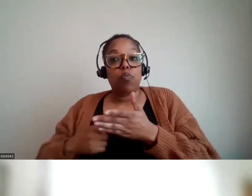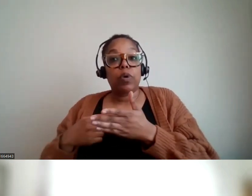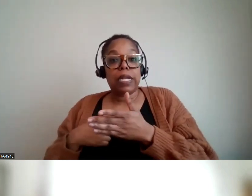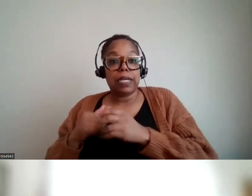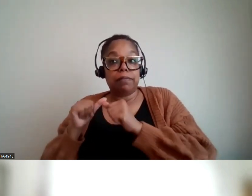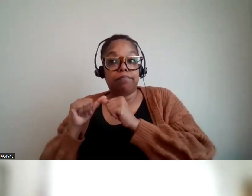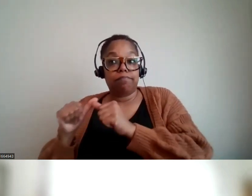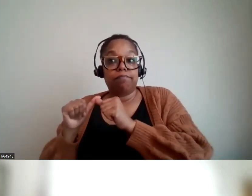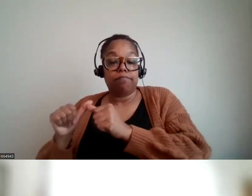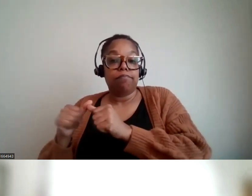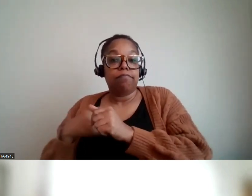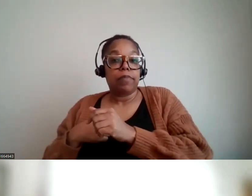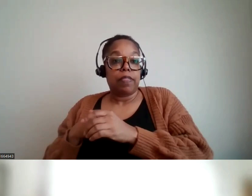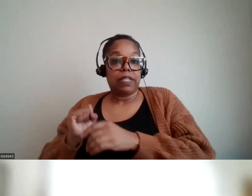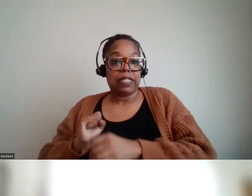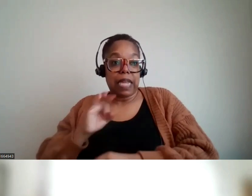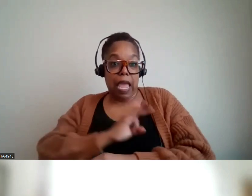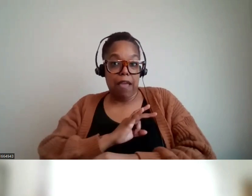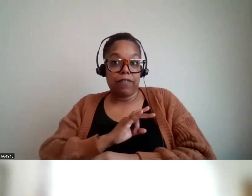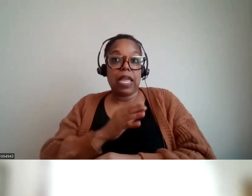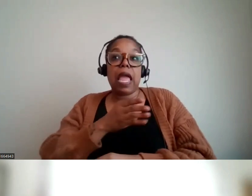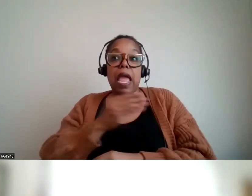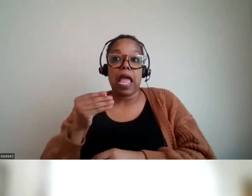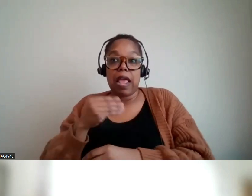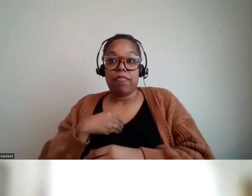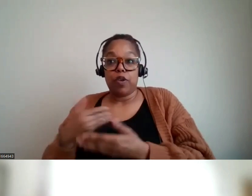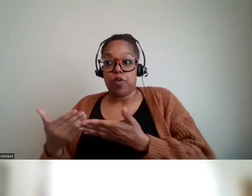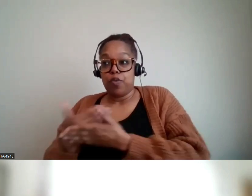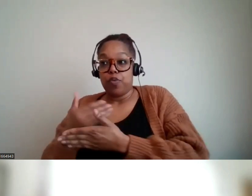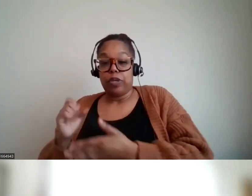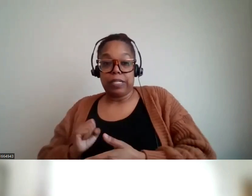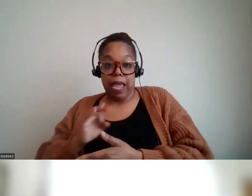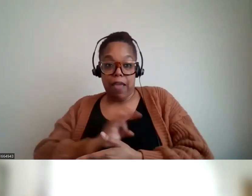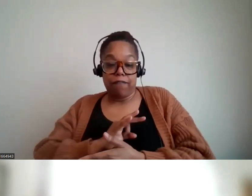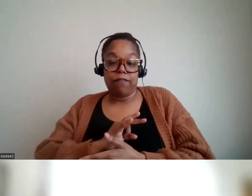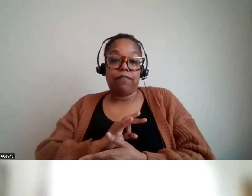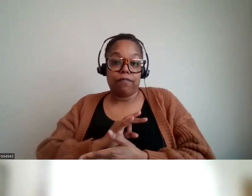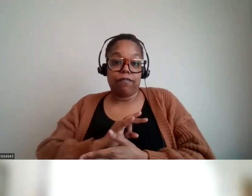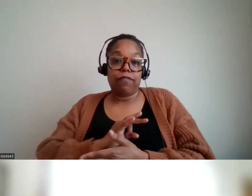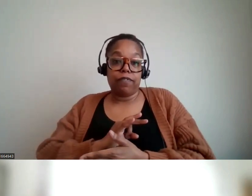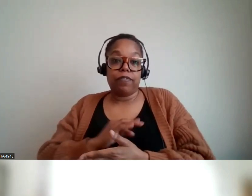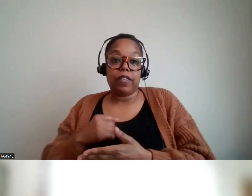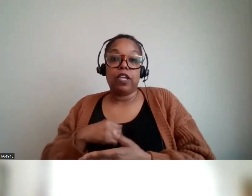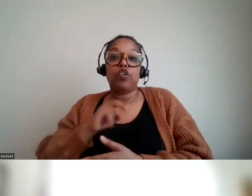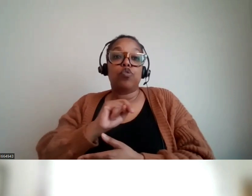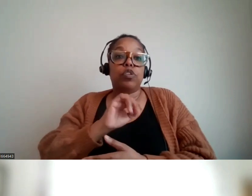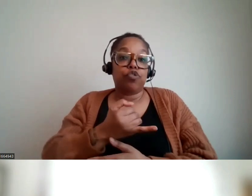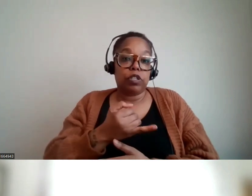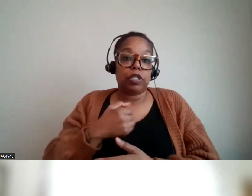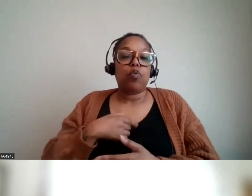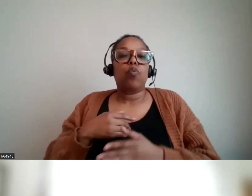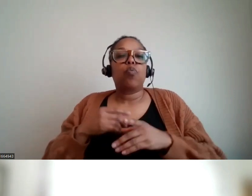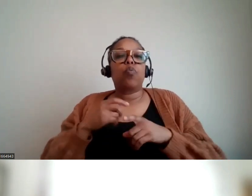stuck with us during the pandemic and the new staff we brought on is really training. So in New Jersey, we call our mobile staff crisis intervention